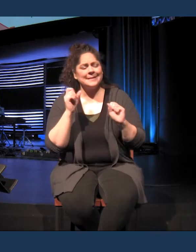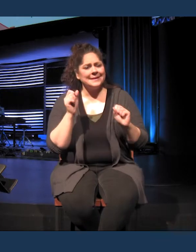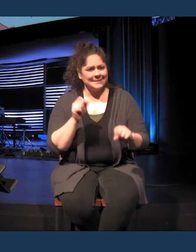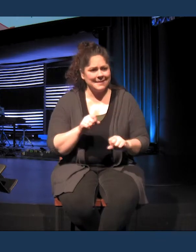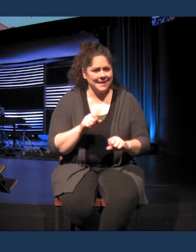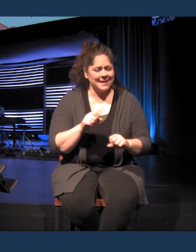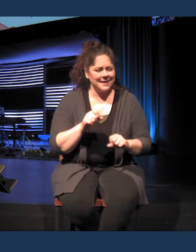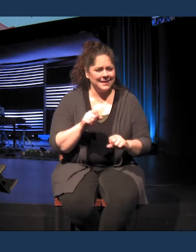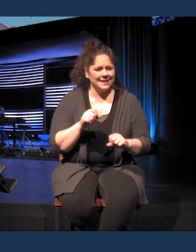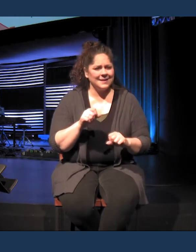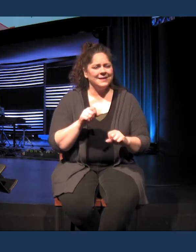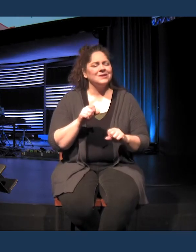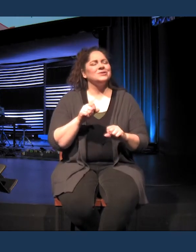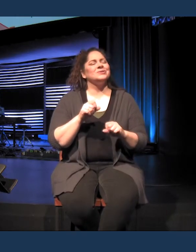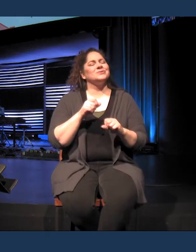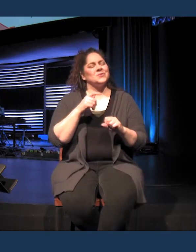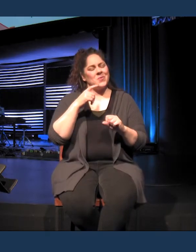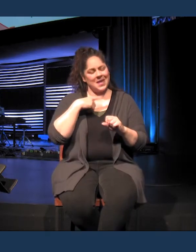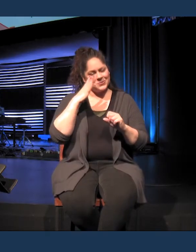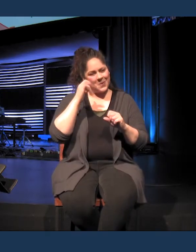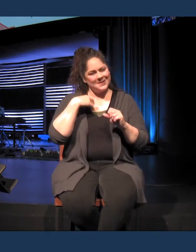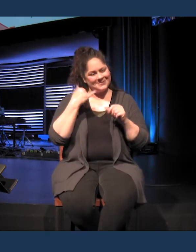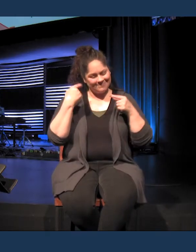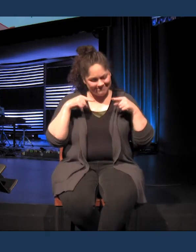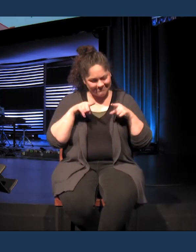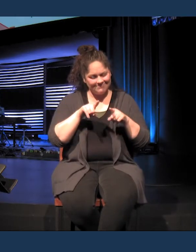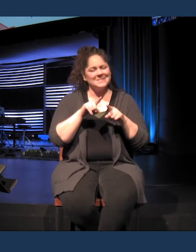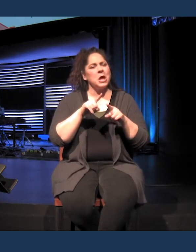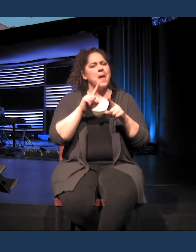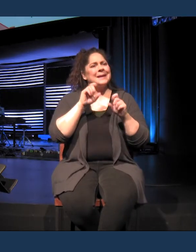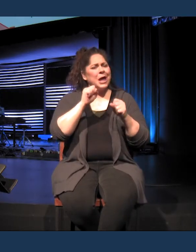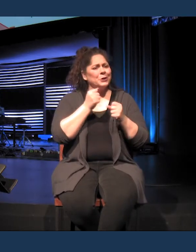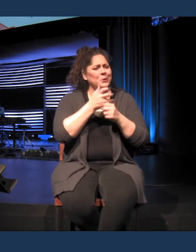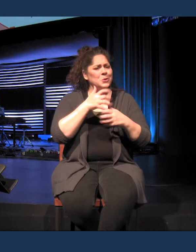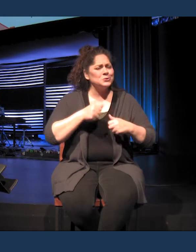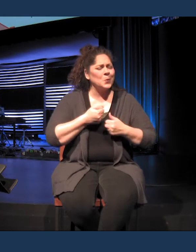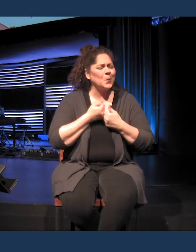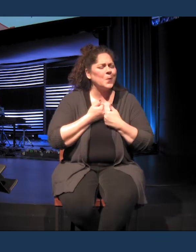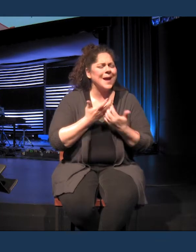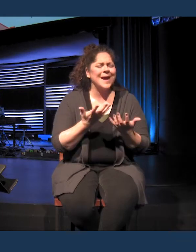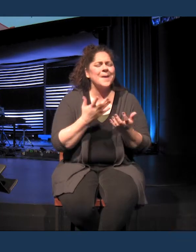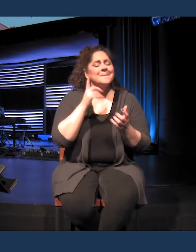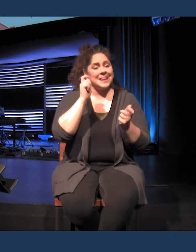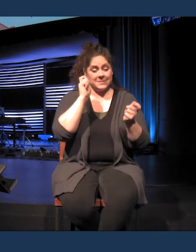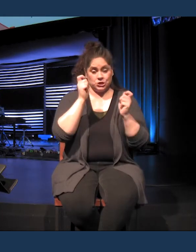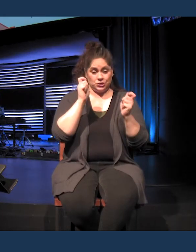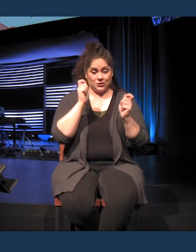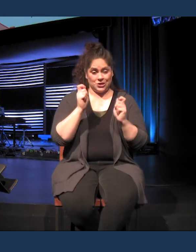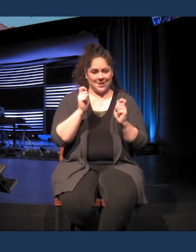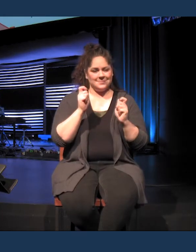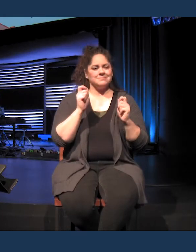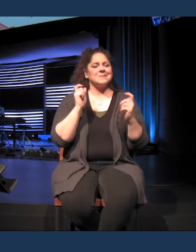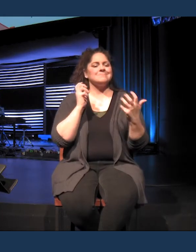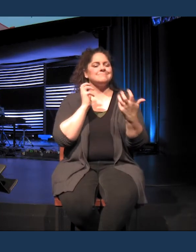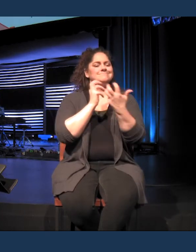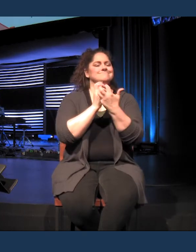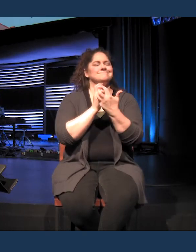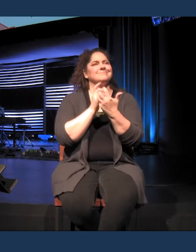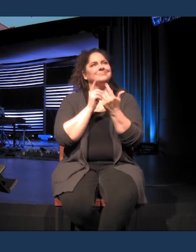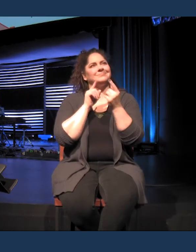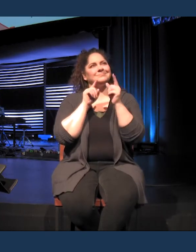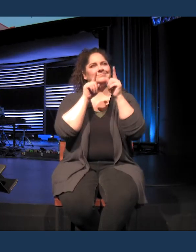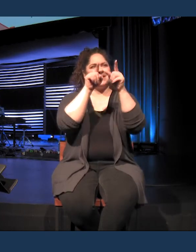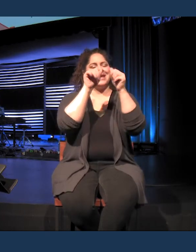Extra energy is used for all kinds of things. It can wear people out, but really just small adjustments are needed.